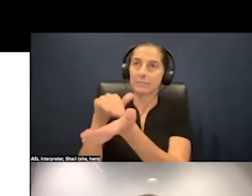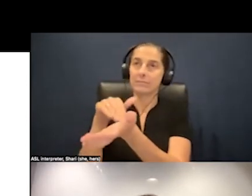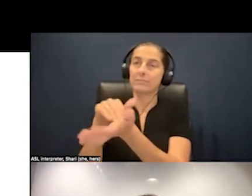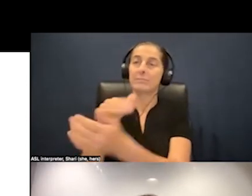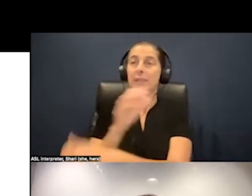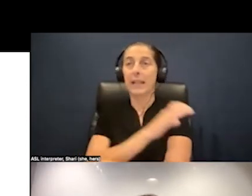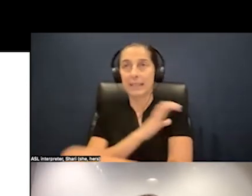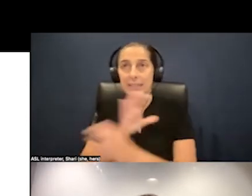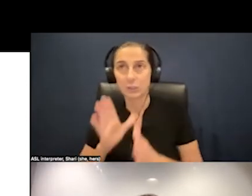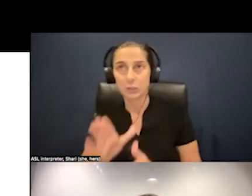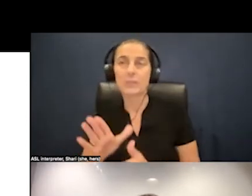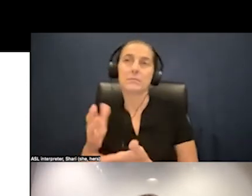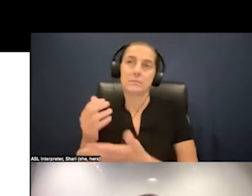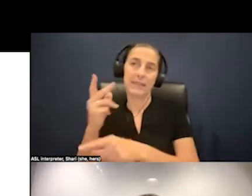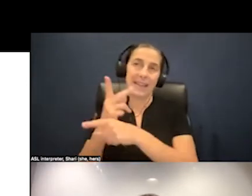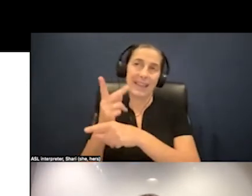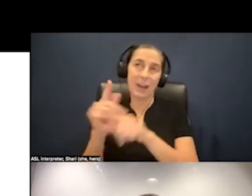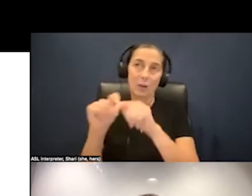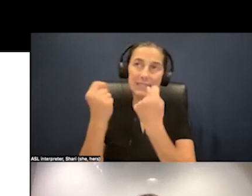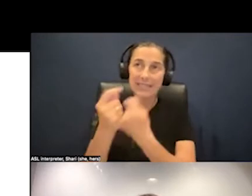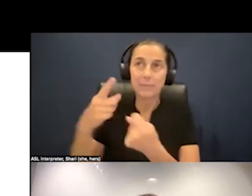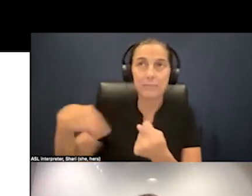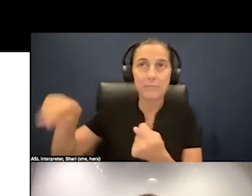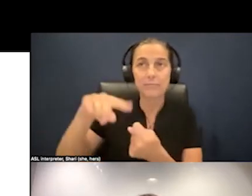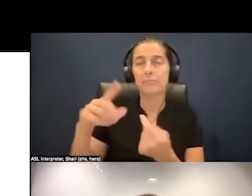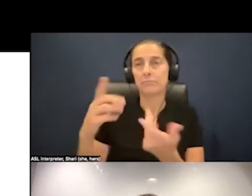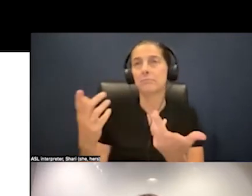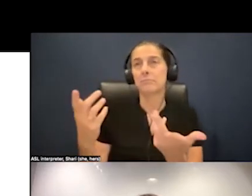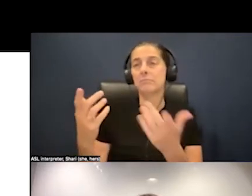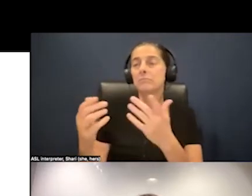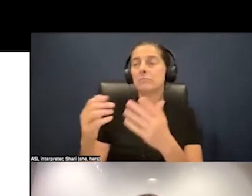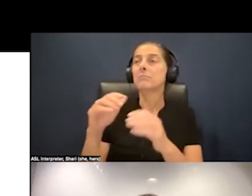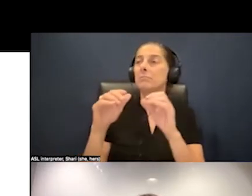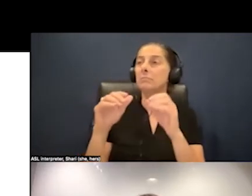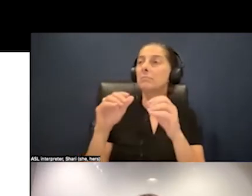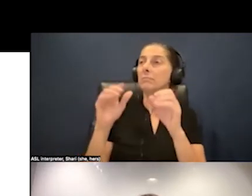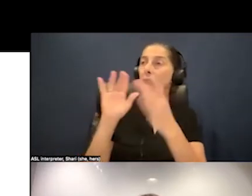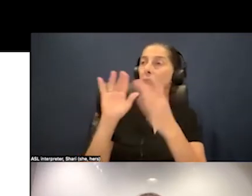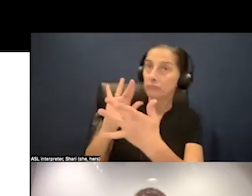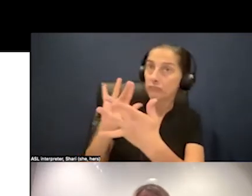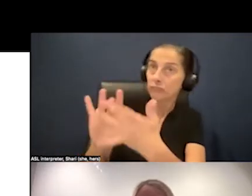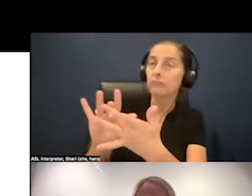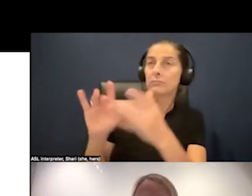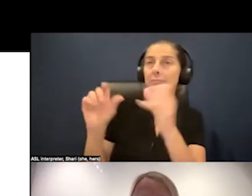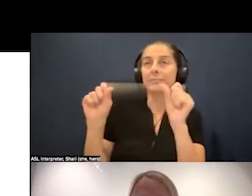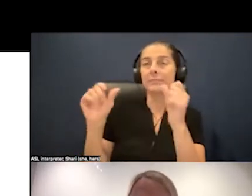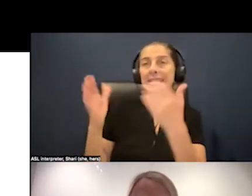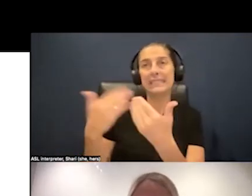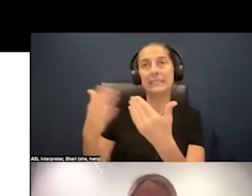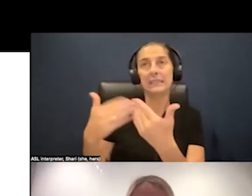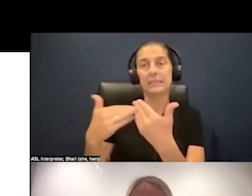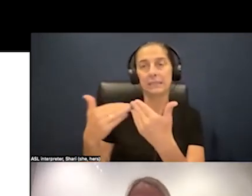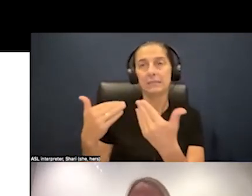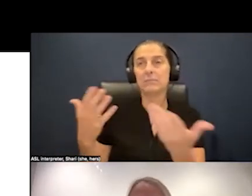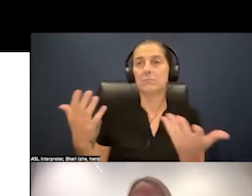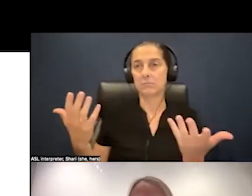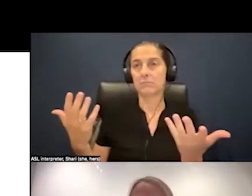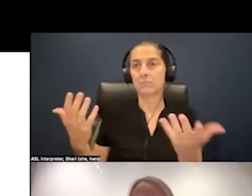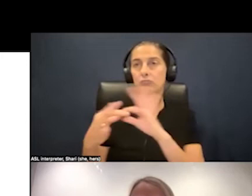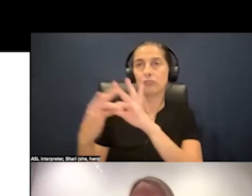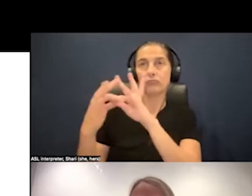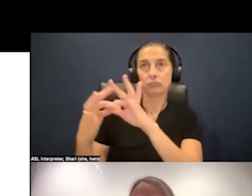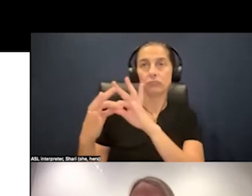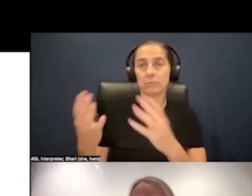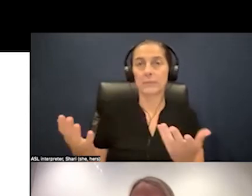clinician and with your care team as a whole, but also as important for you to feel like you have that ability to